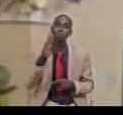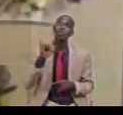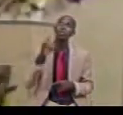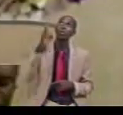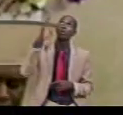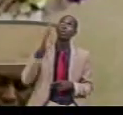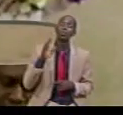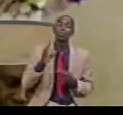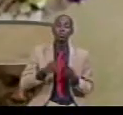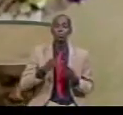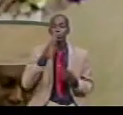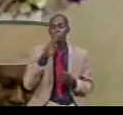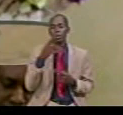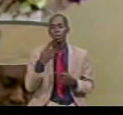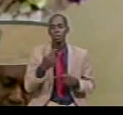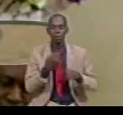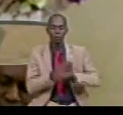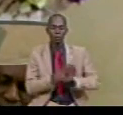defender of the faith.